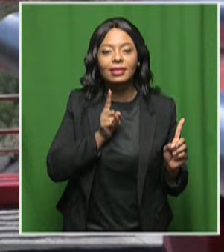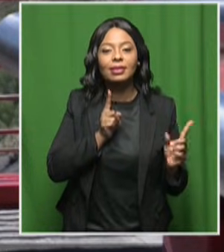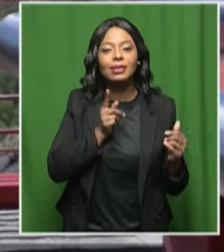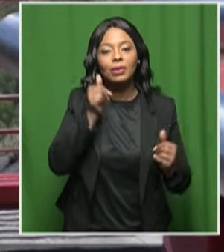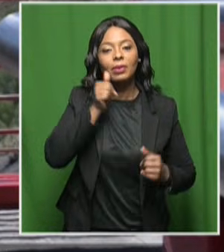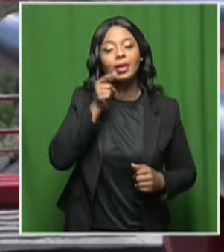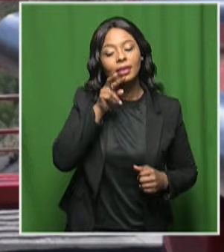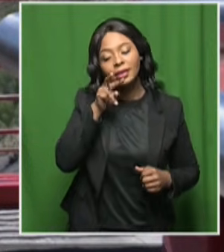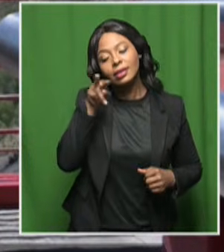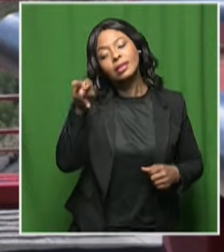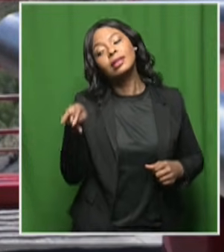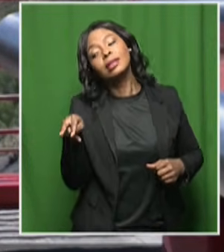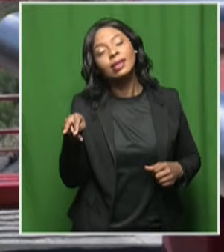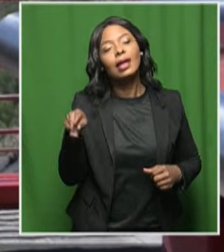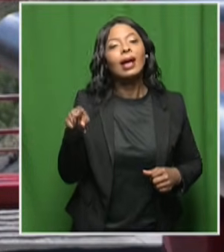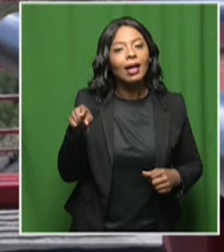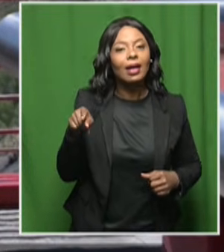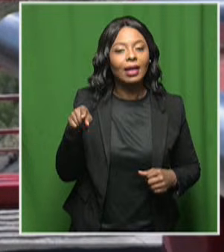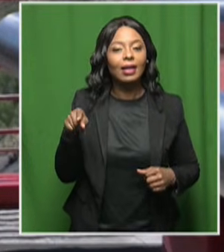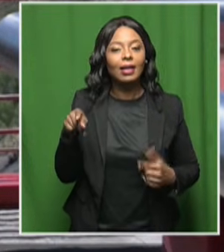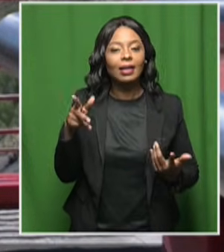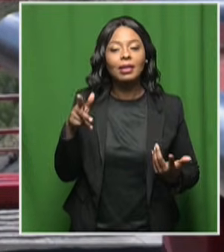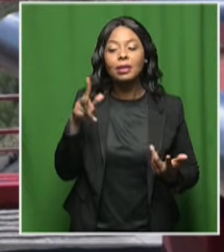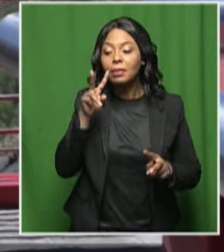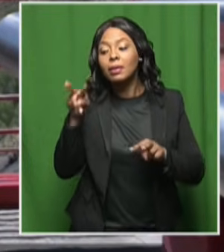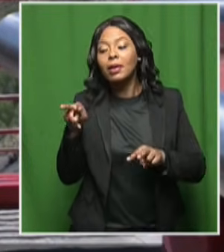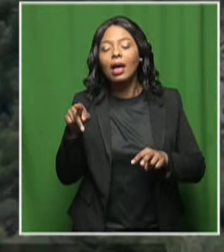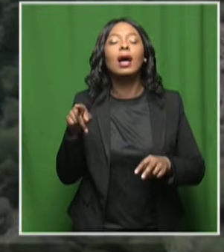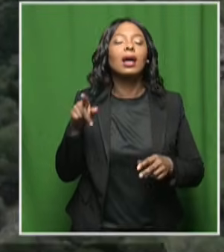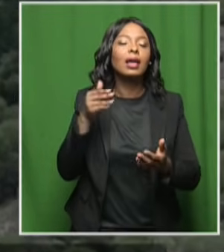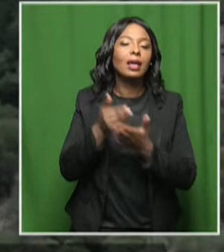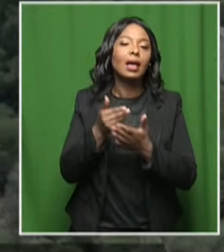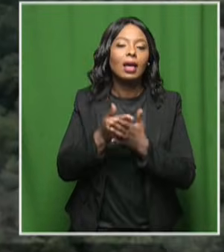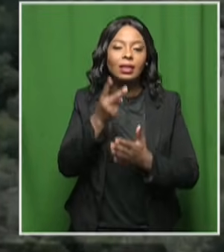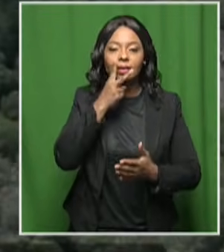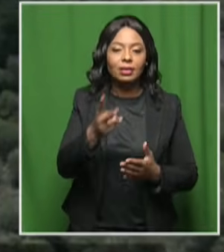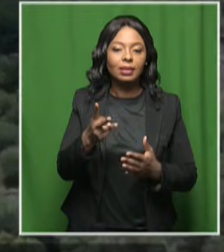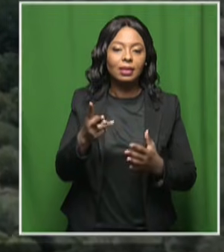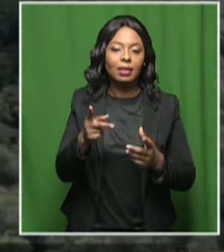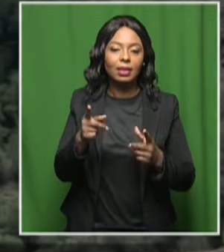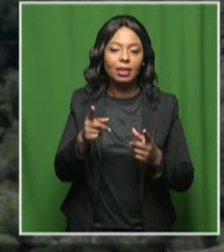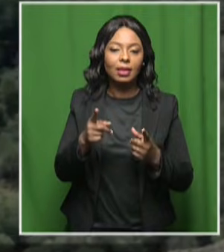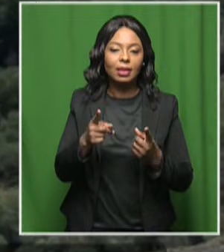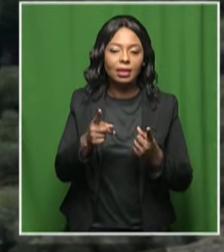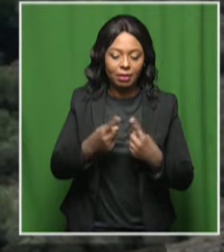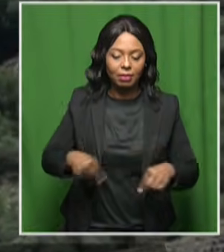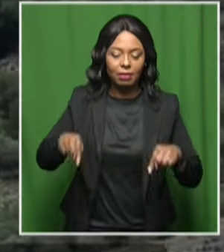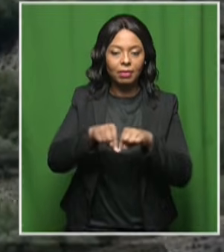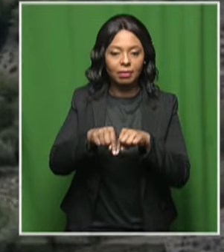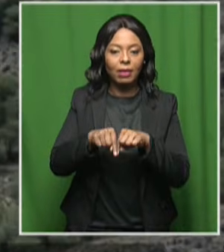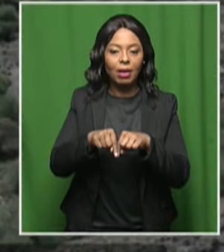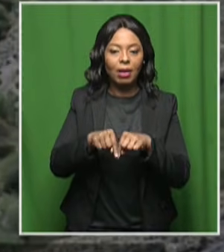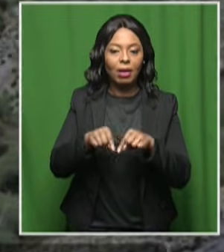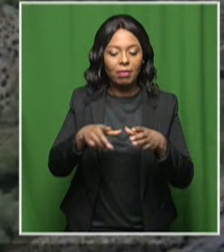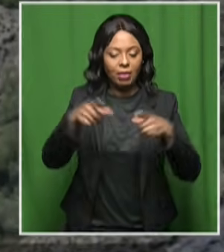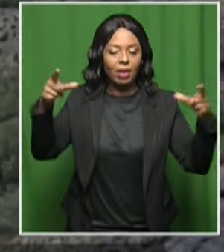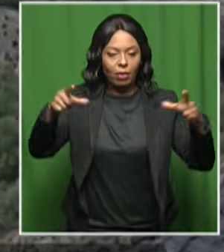view of the big hole that you would otherwise not be able to see. All right, the structure was constructed